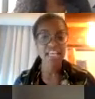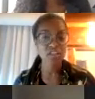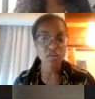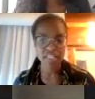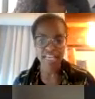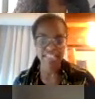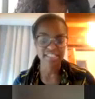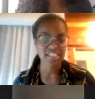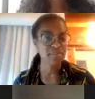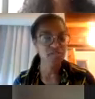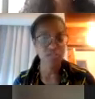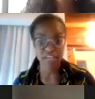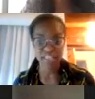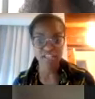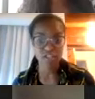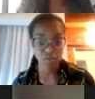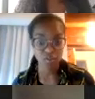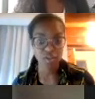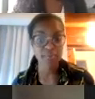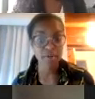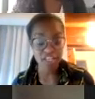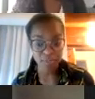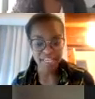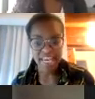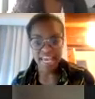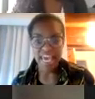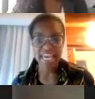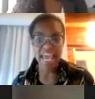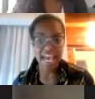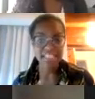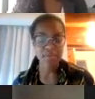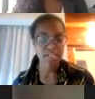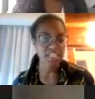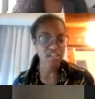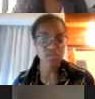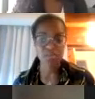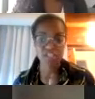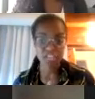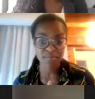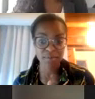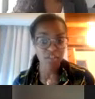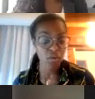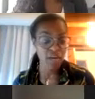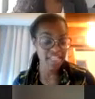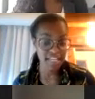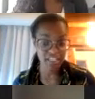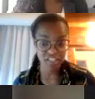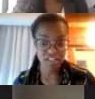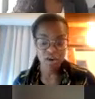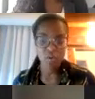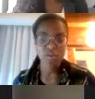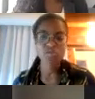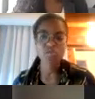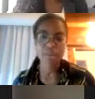state and locally, as a system of surveillance, control, and punishment, and has been and continues to be shaped by drug war